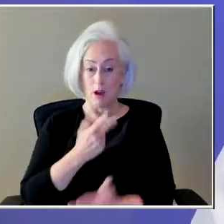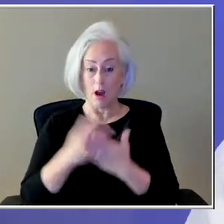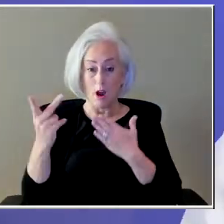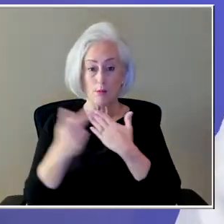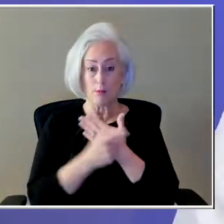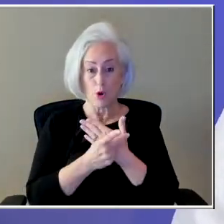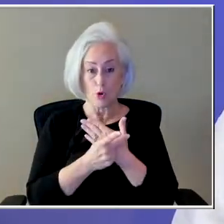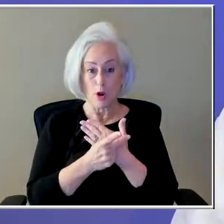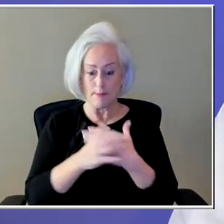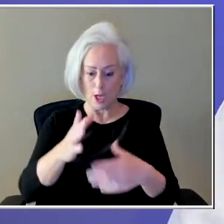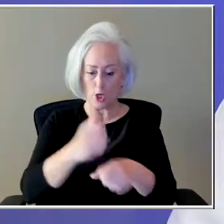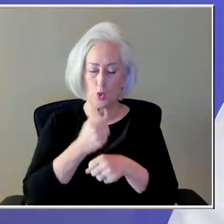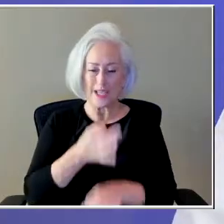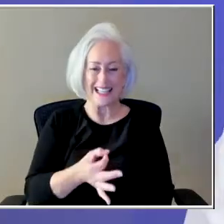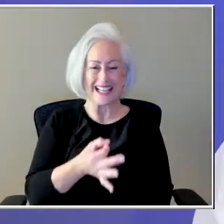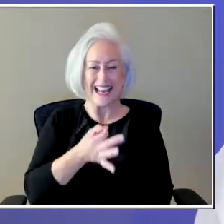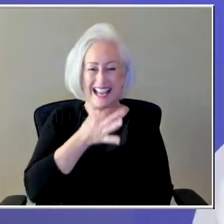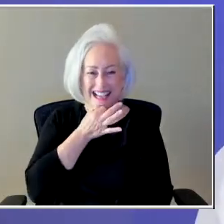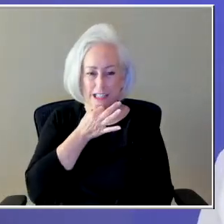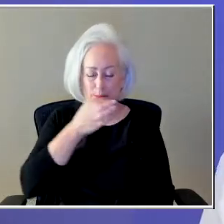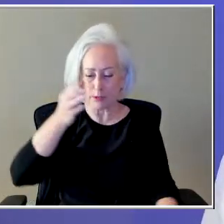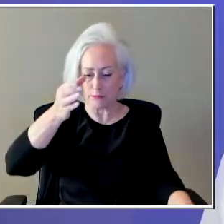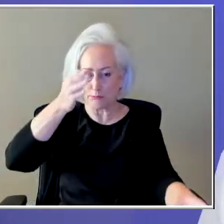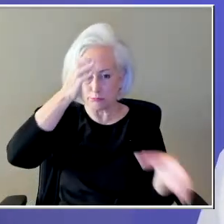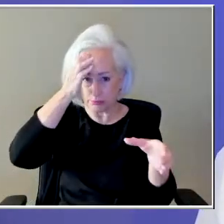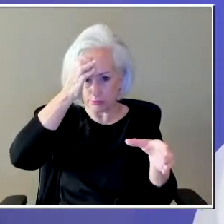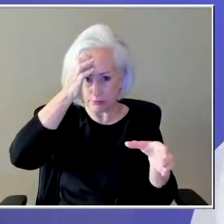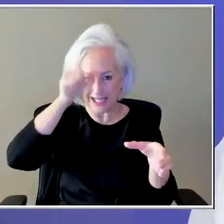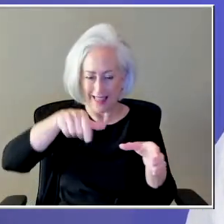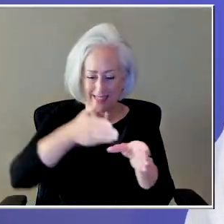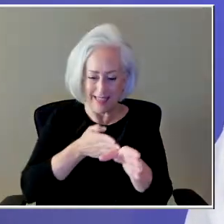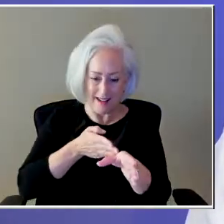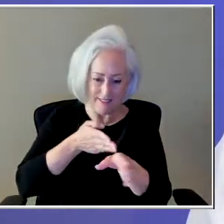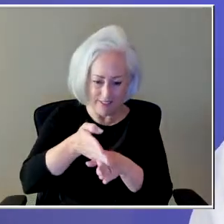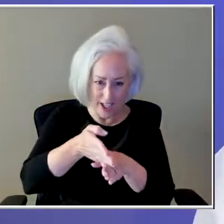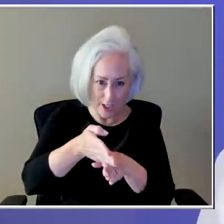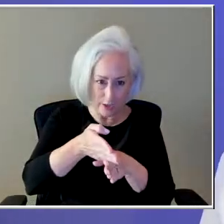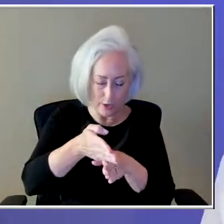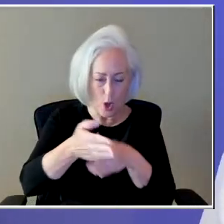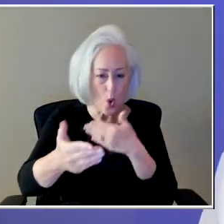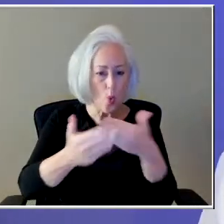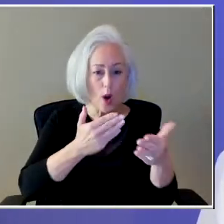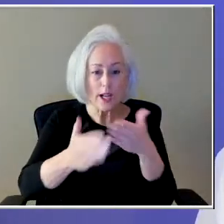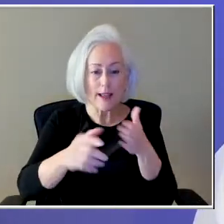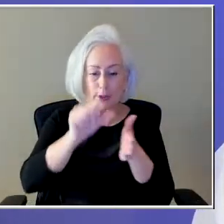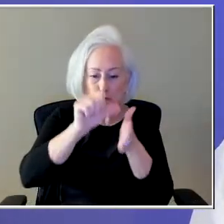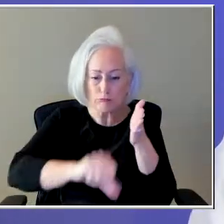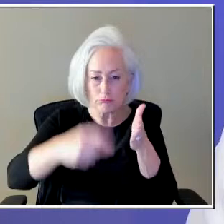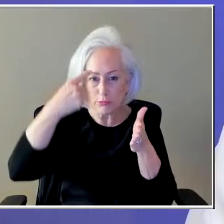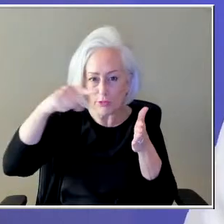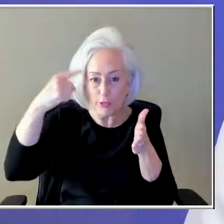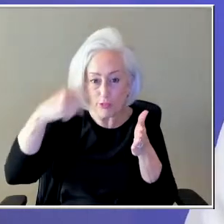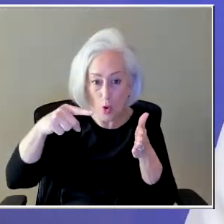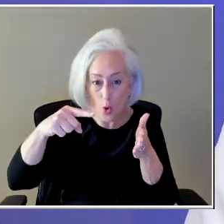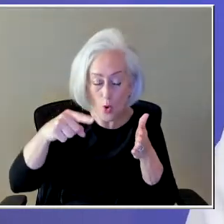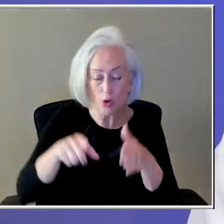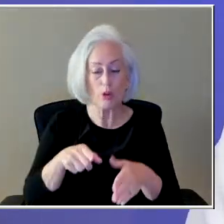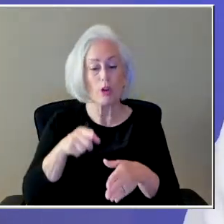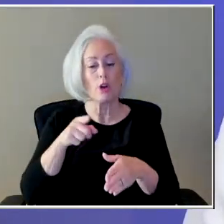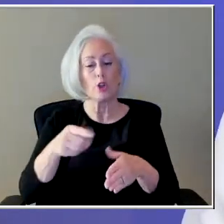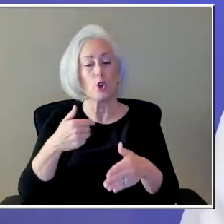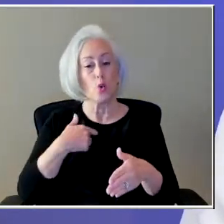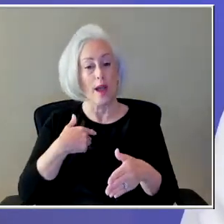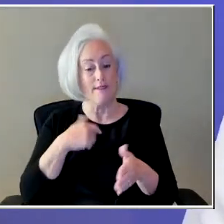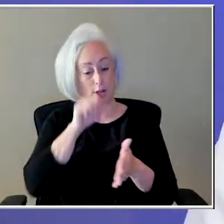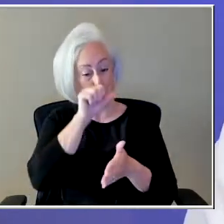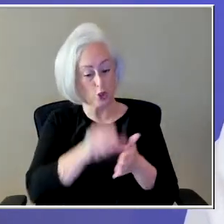experts in the field. Whatever they're getting their surgery for, you're dealing with not only a surgical expert, but a content expert,